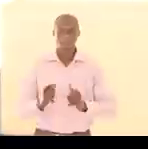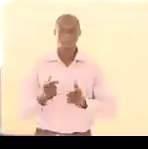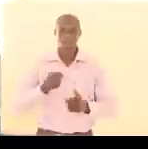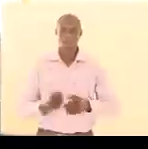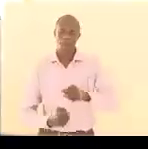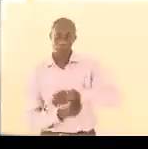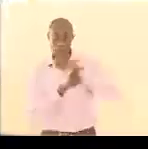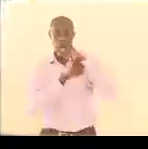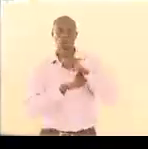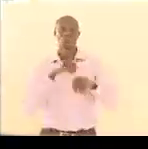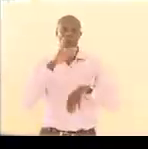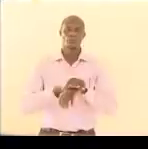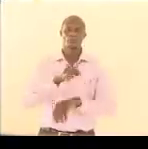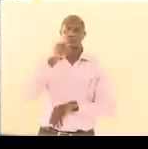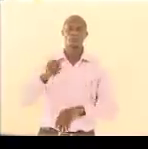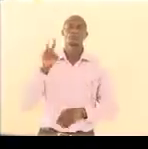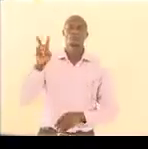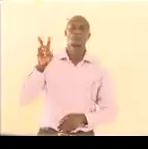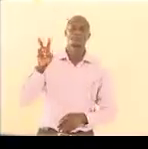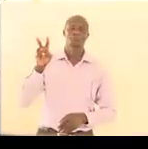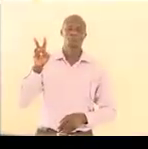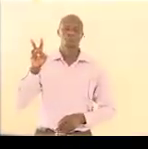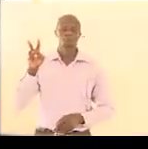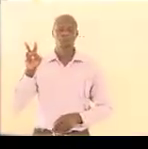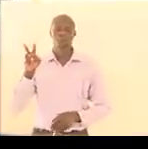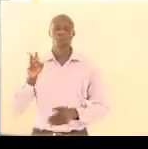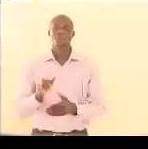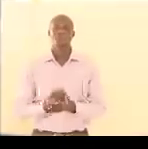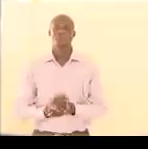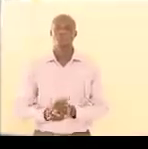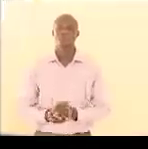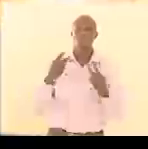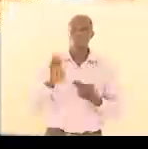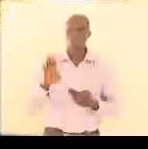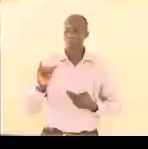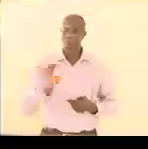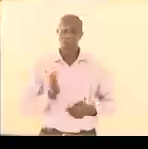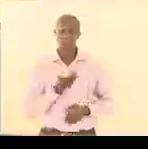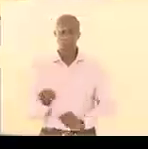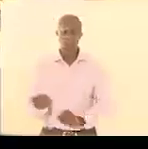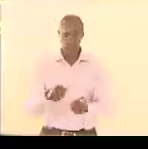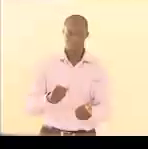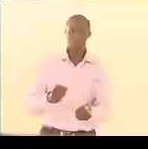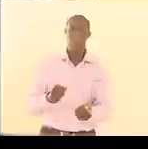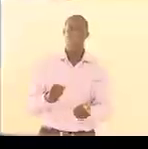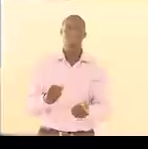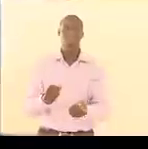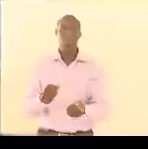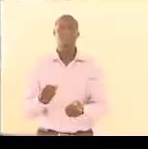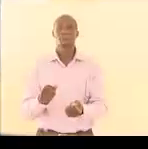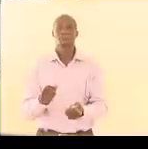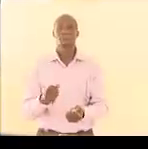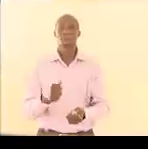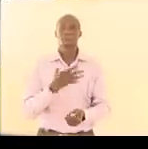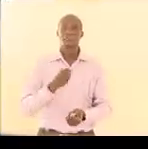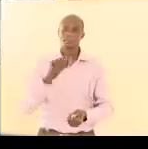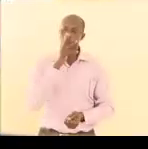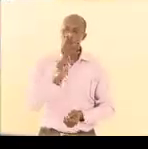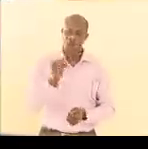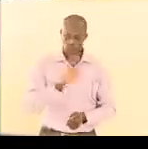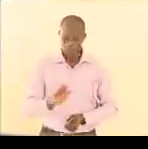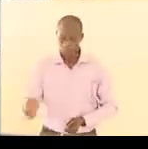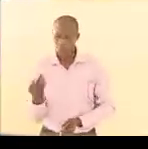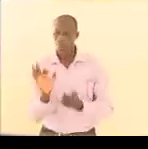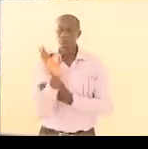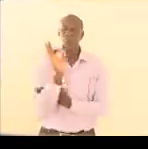Let me support the little one on question 2. Yes. That by our baptism and